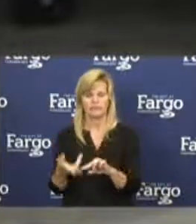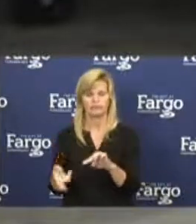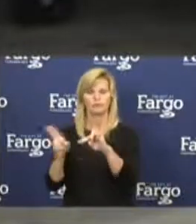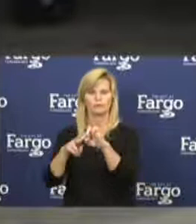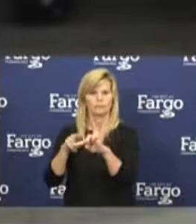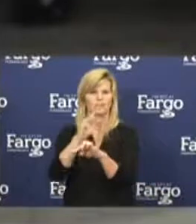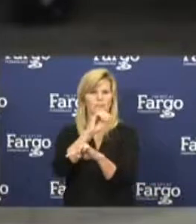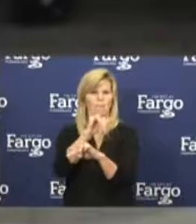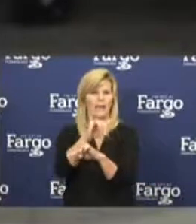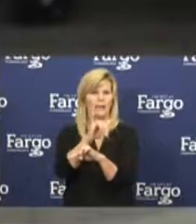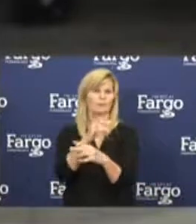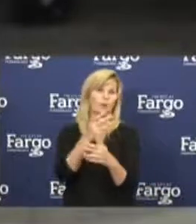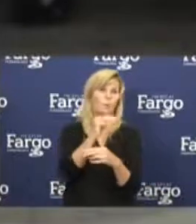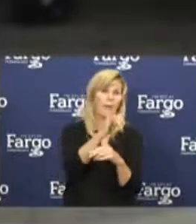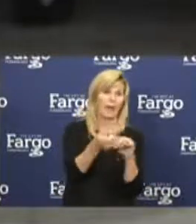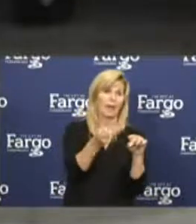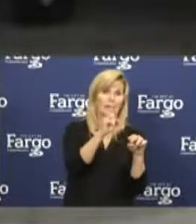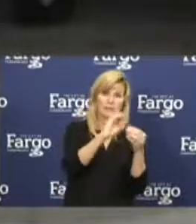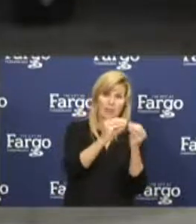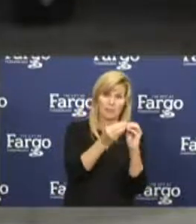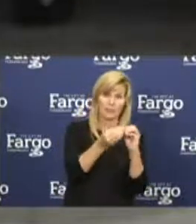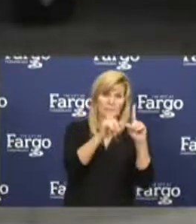May. So they've completed about